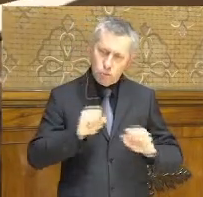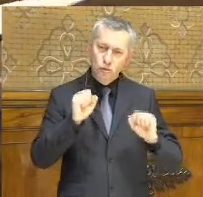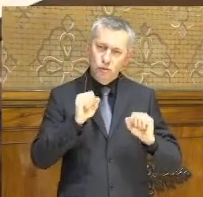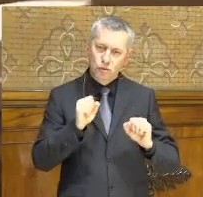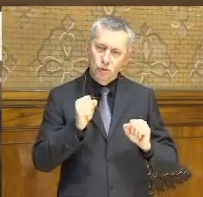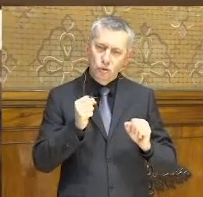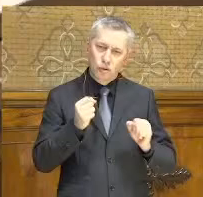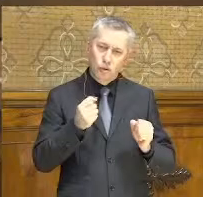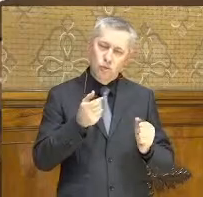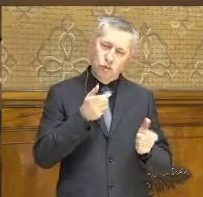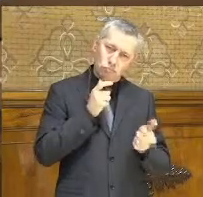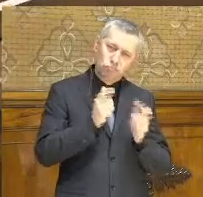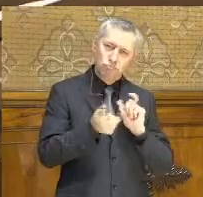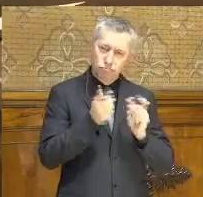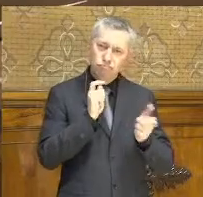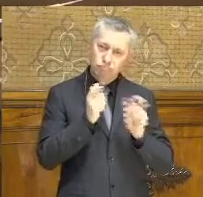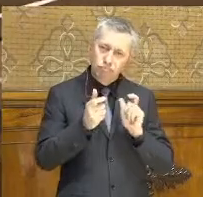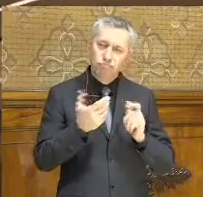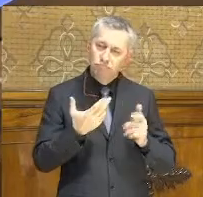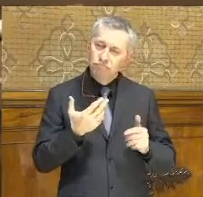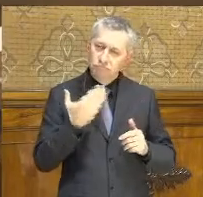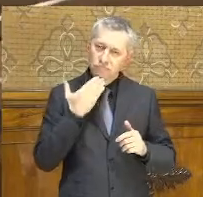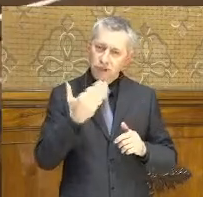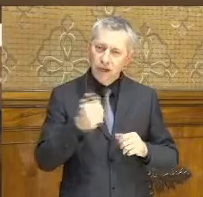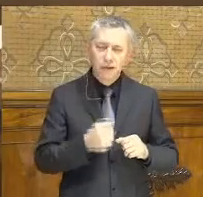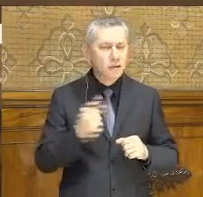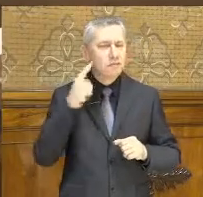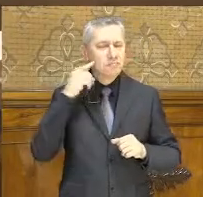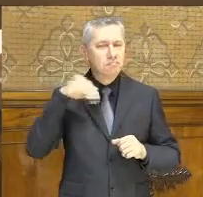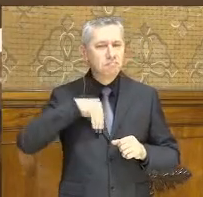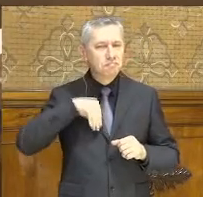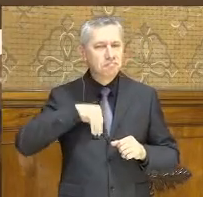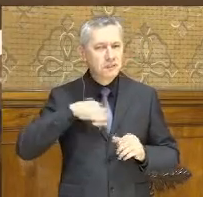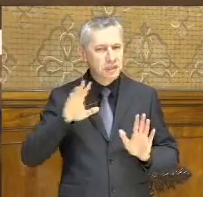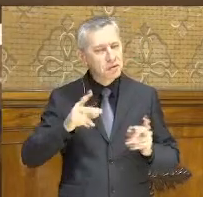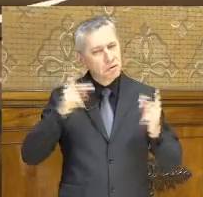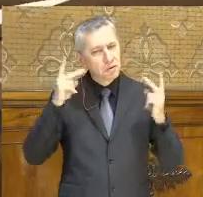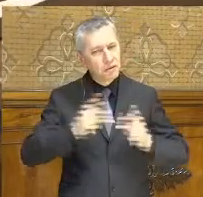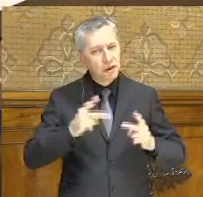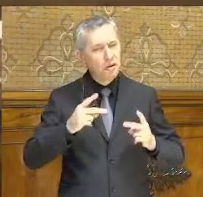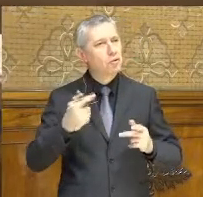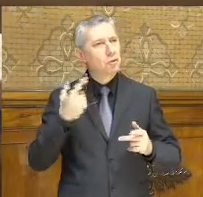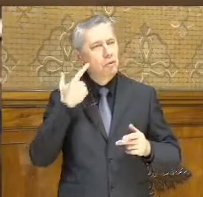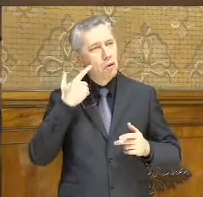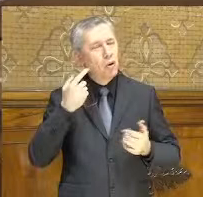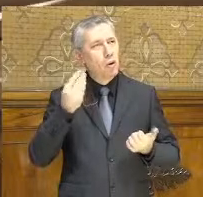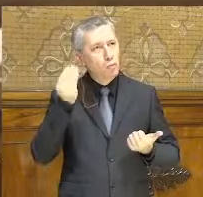to say that I feel myself caught in a bundle of questions